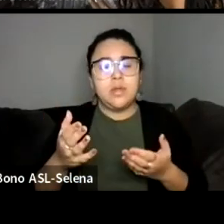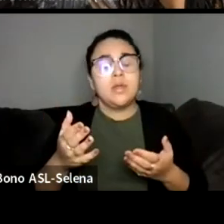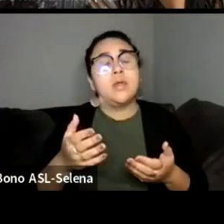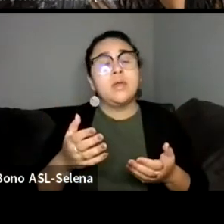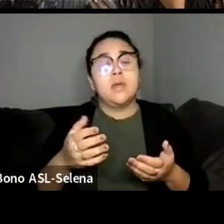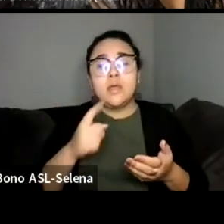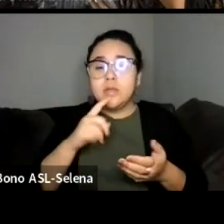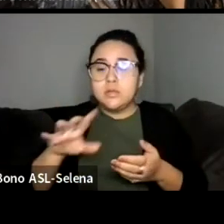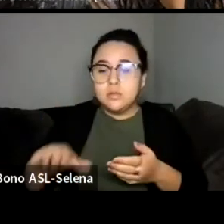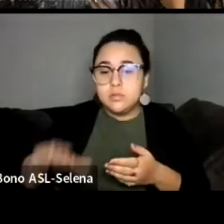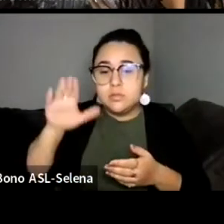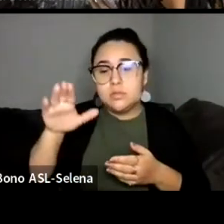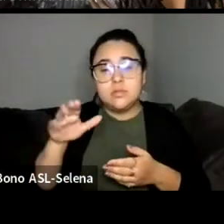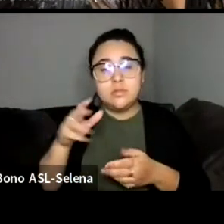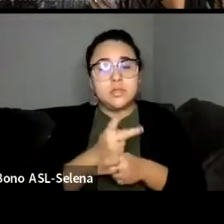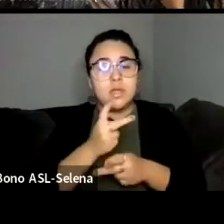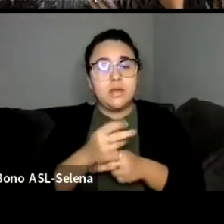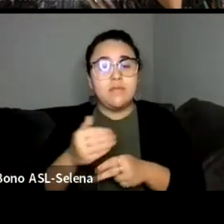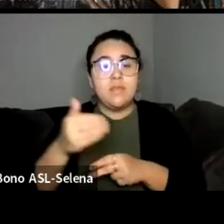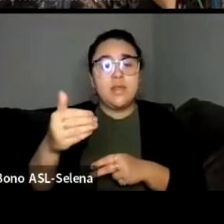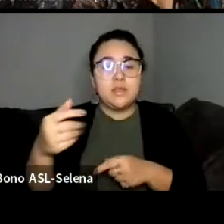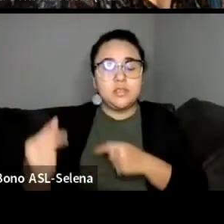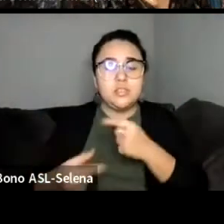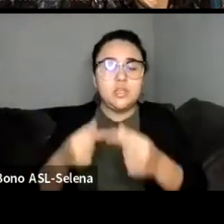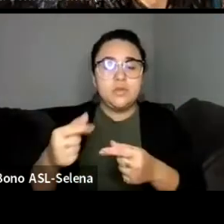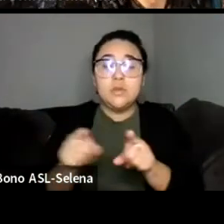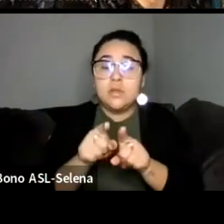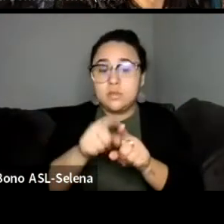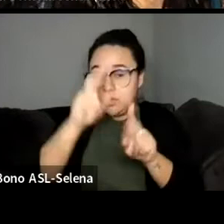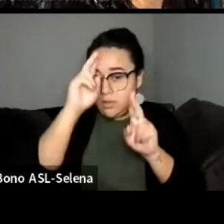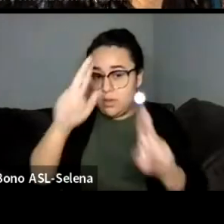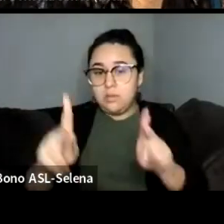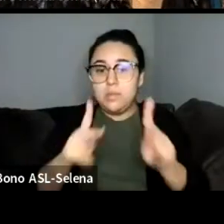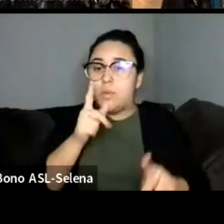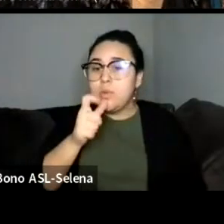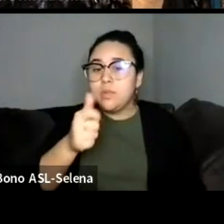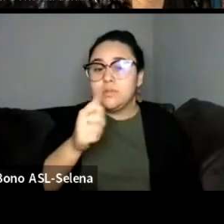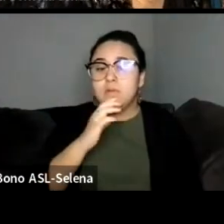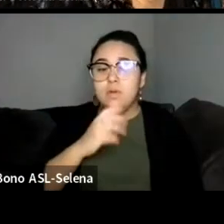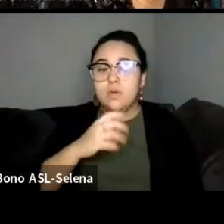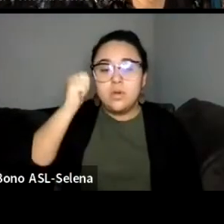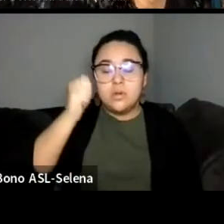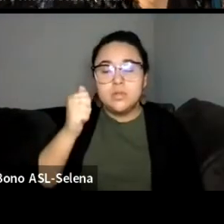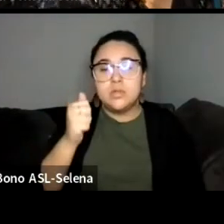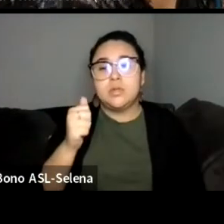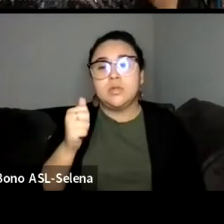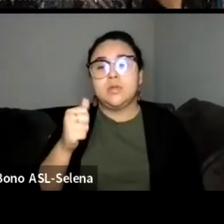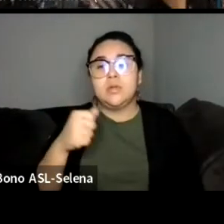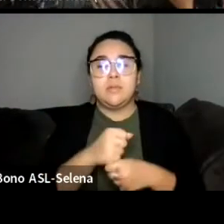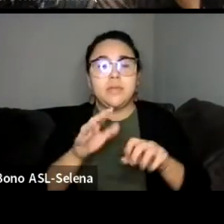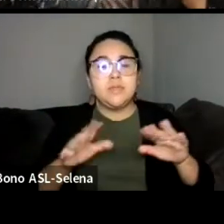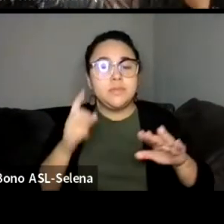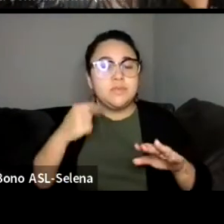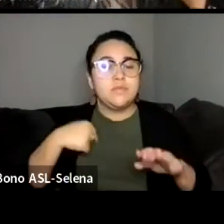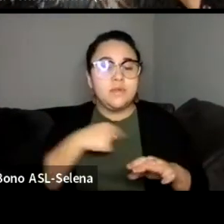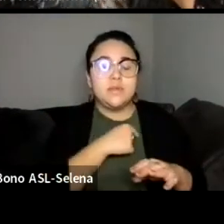but also you are honoring the people who are older and elders and who made space for us.